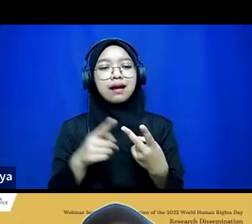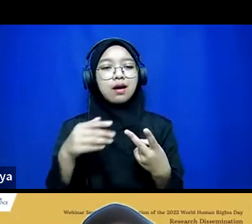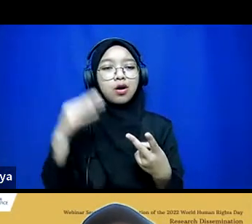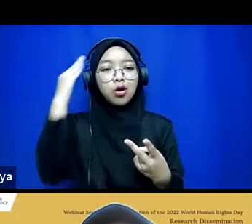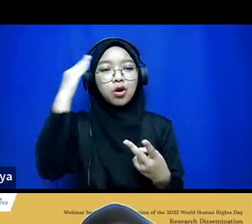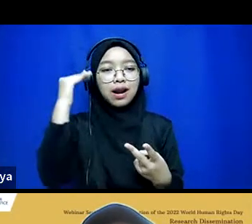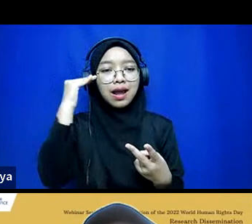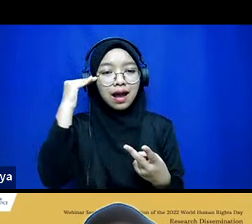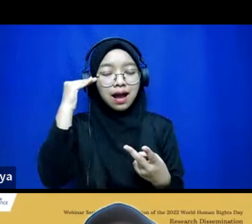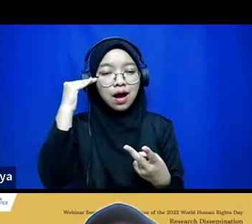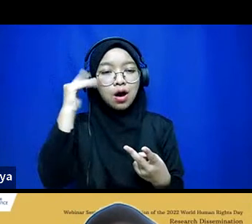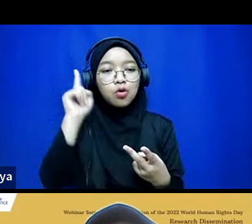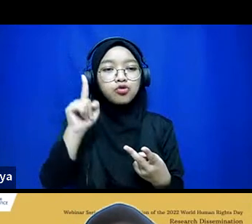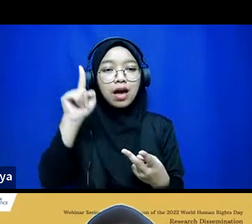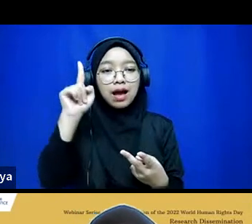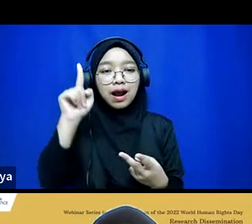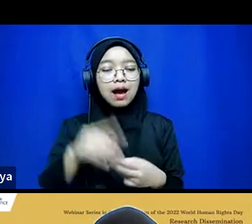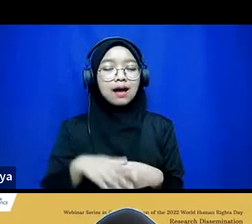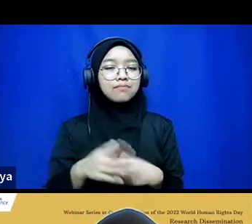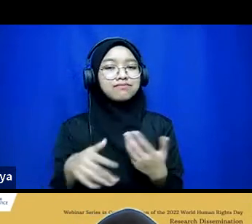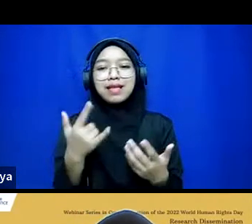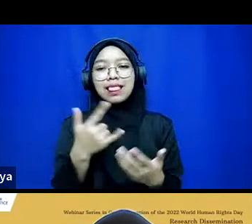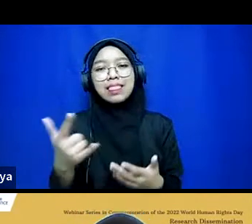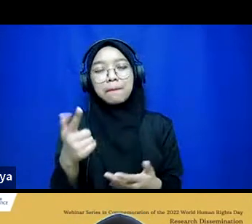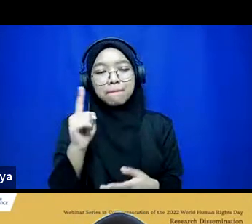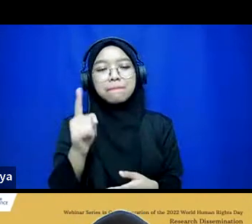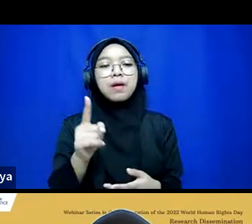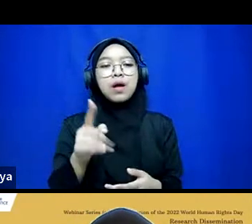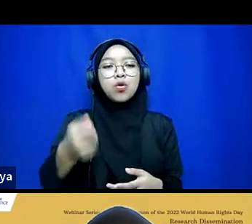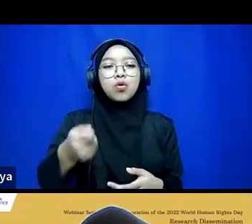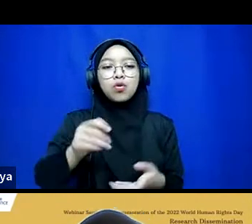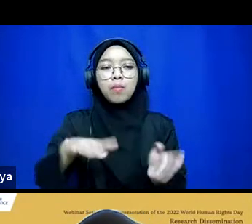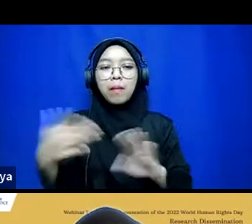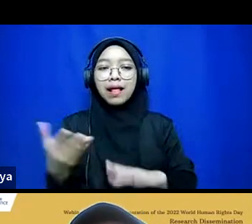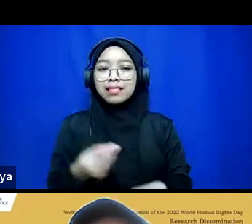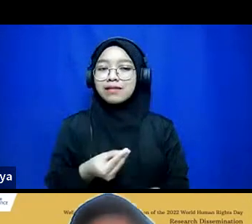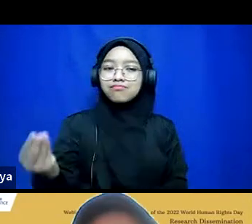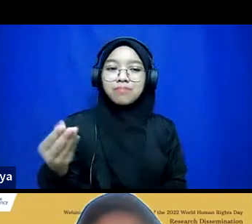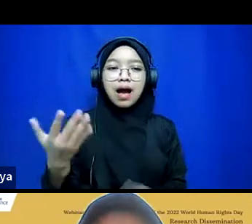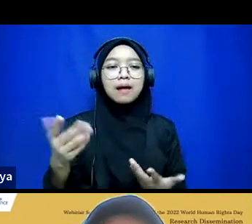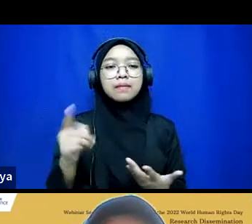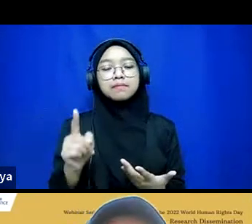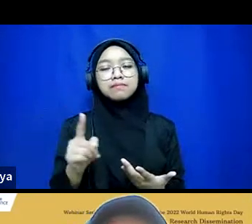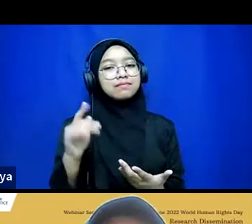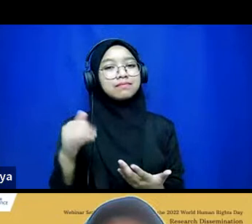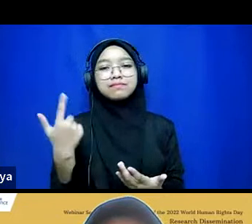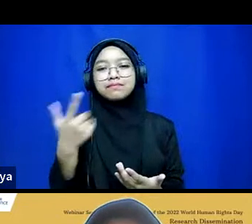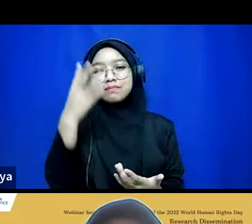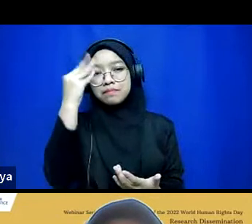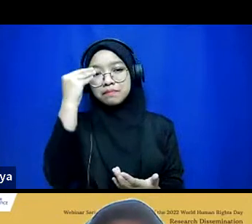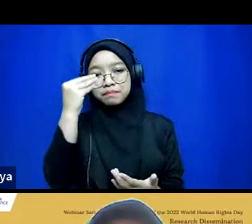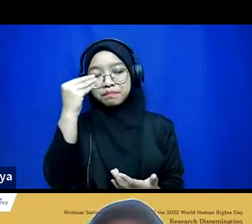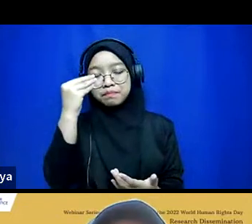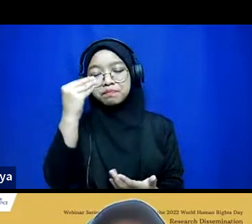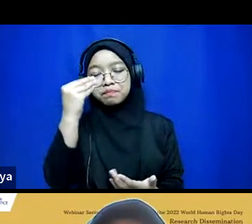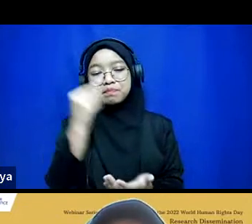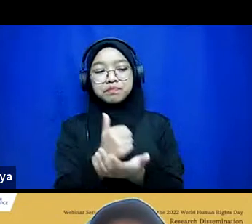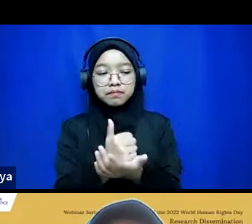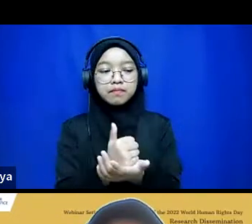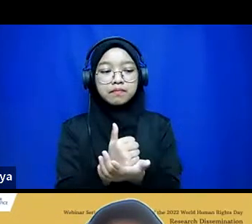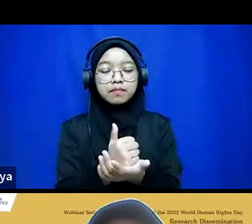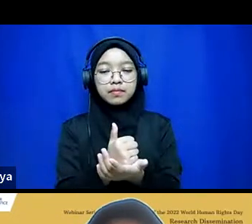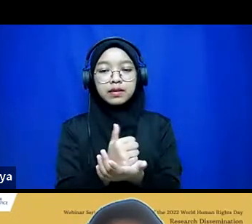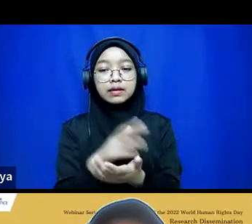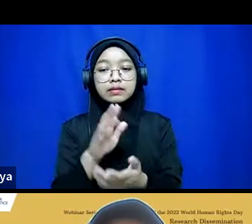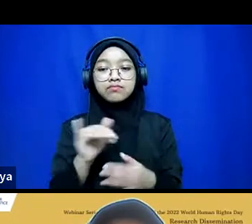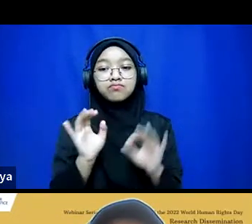example, keep the death penalty in terms of sort of imposing ultimately a kind of